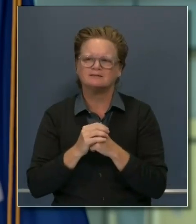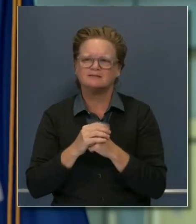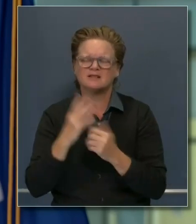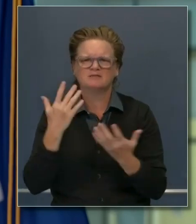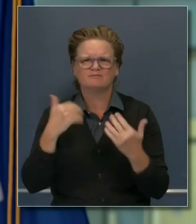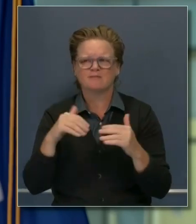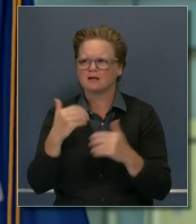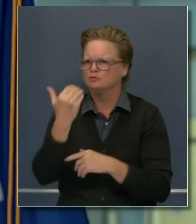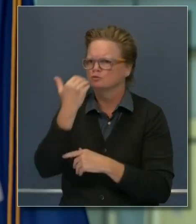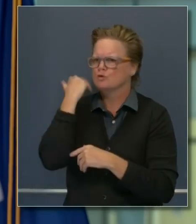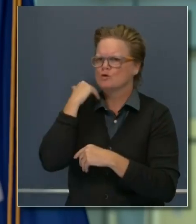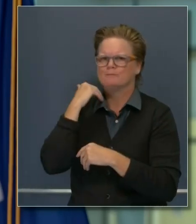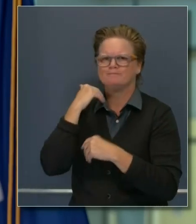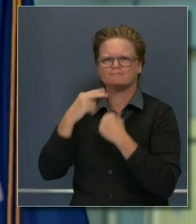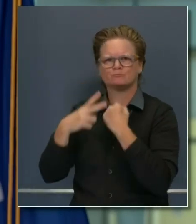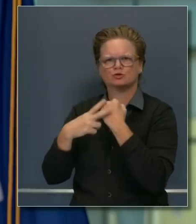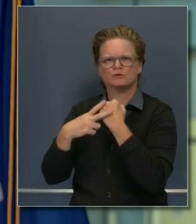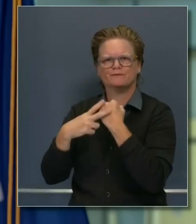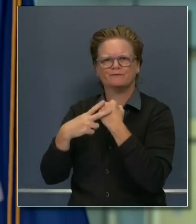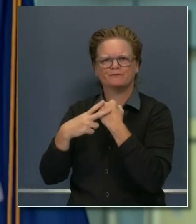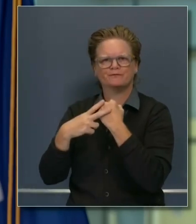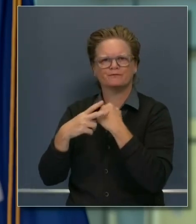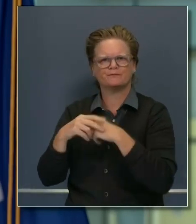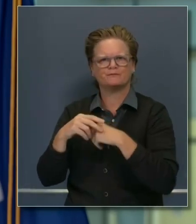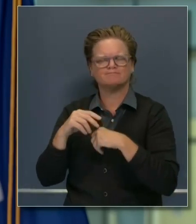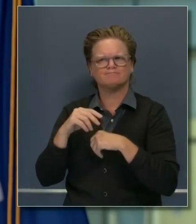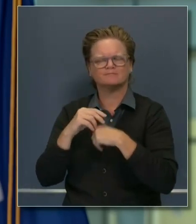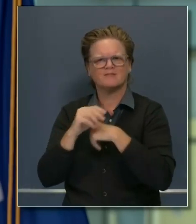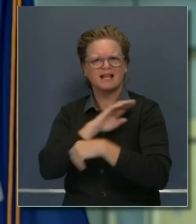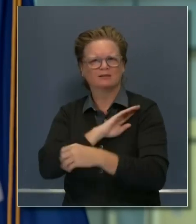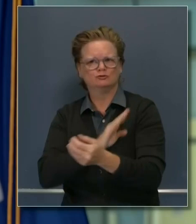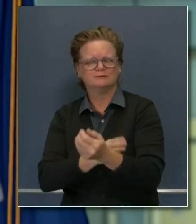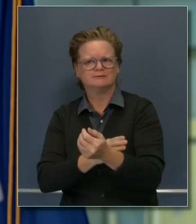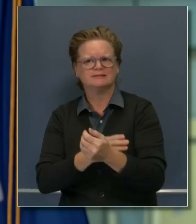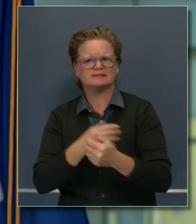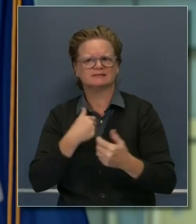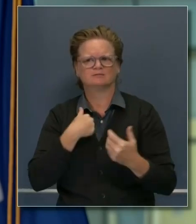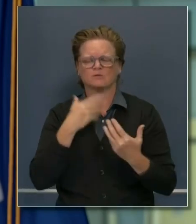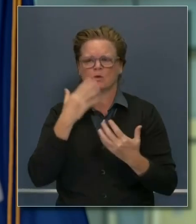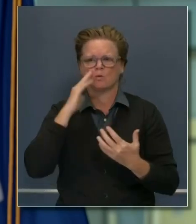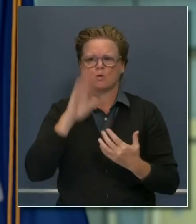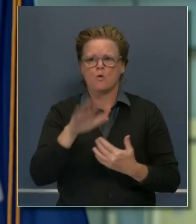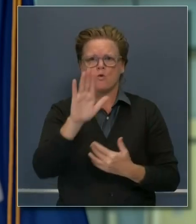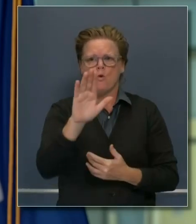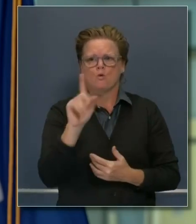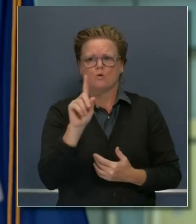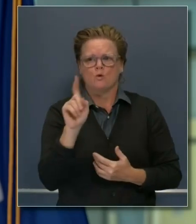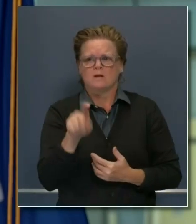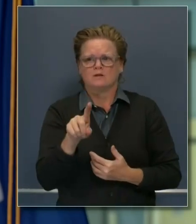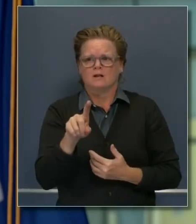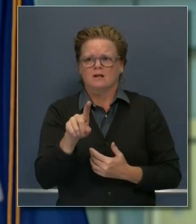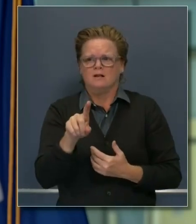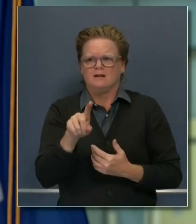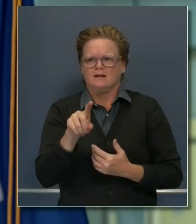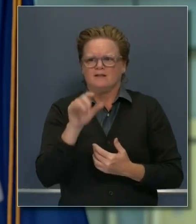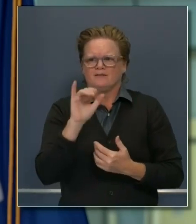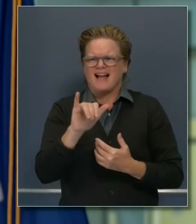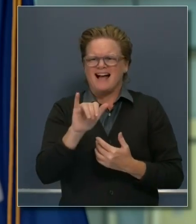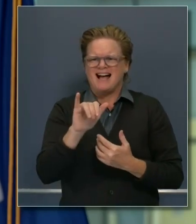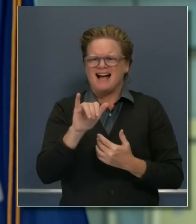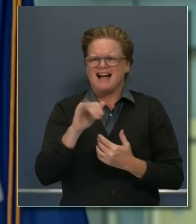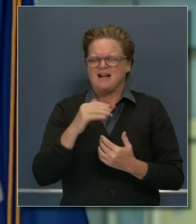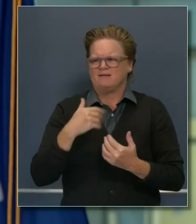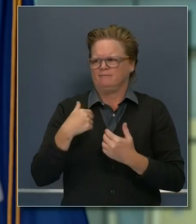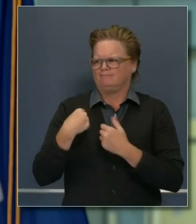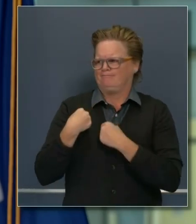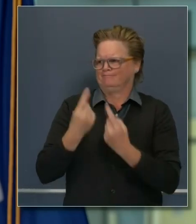but primarily demand approach. And that's consistent with the frame of your question. By the way, it's also consistent with the frame of the actions that